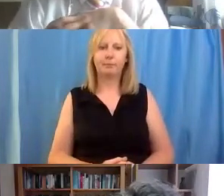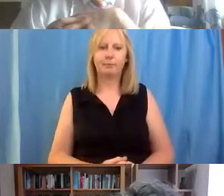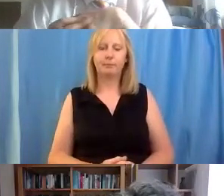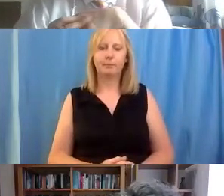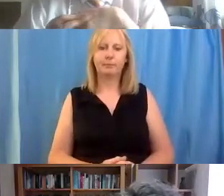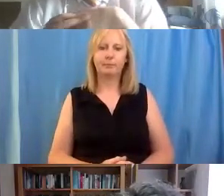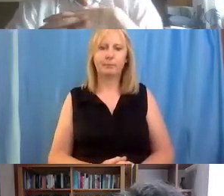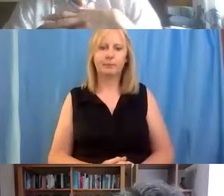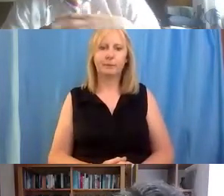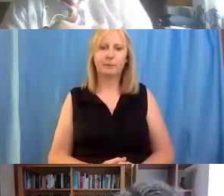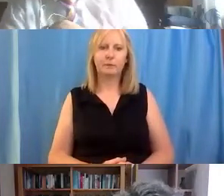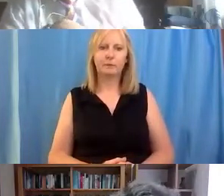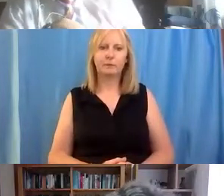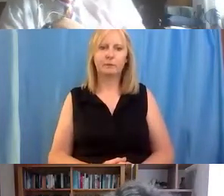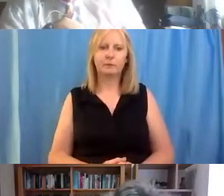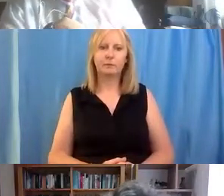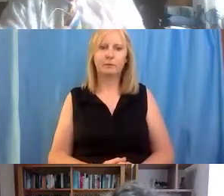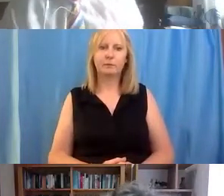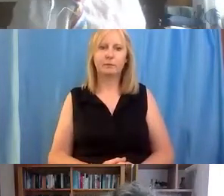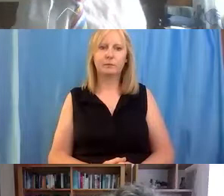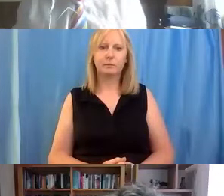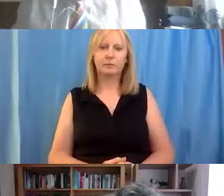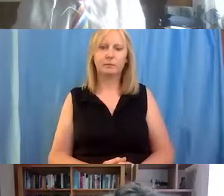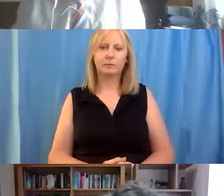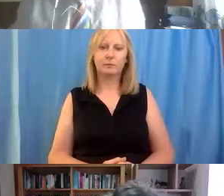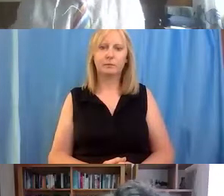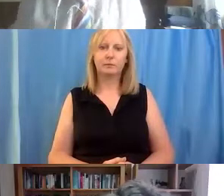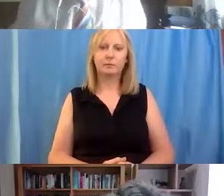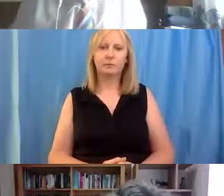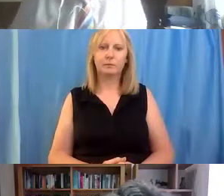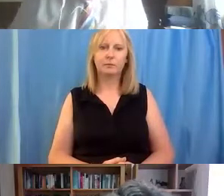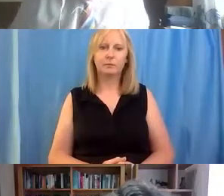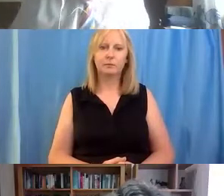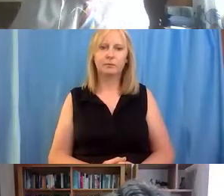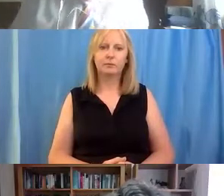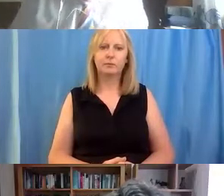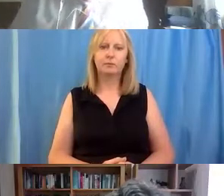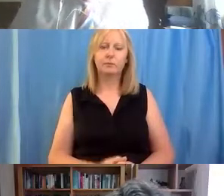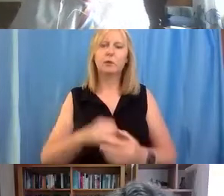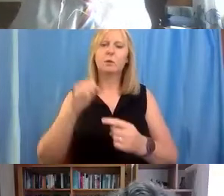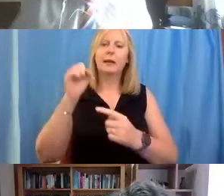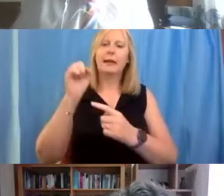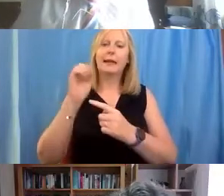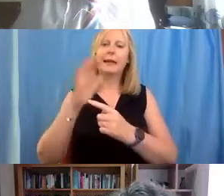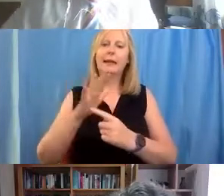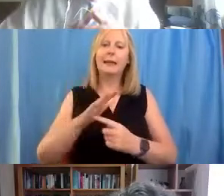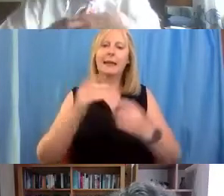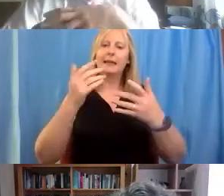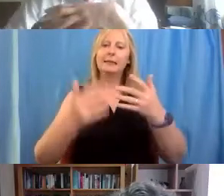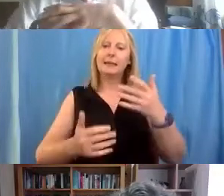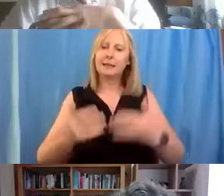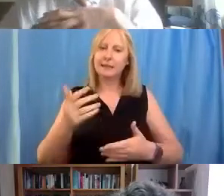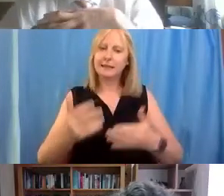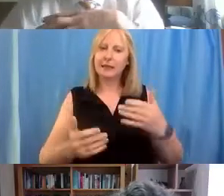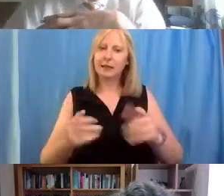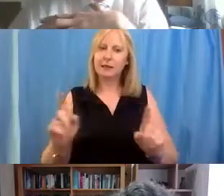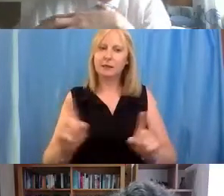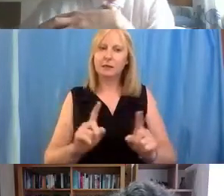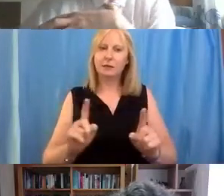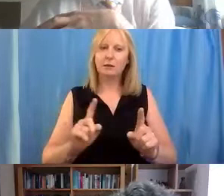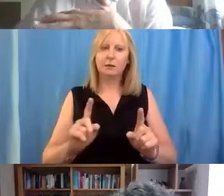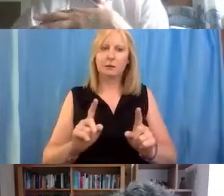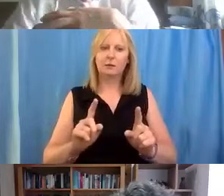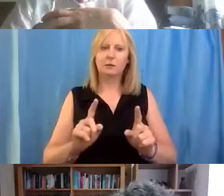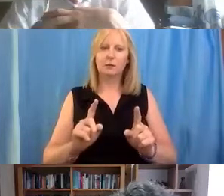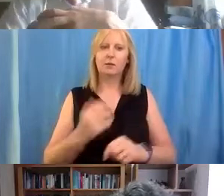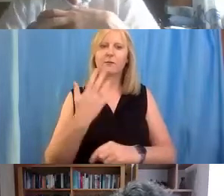please. Right, I thought it'd be good to give you some key figures. Emma's already said to you. So currently, 58 people,